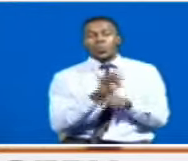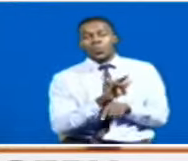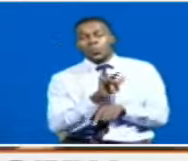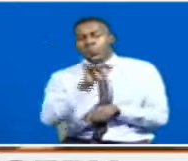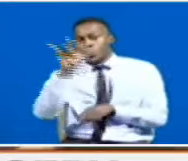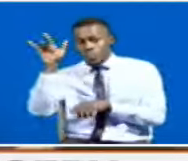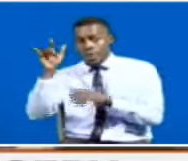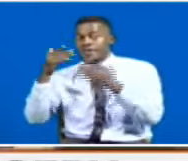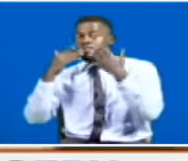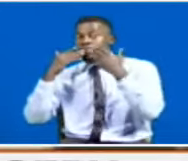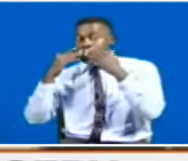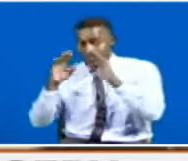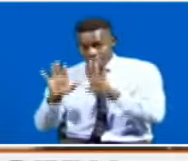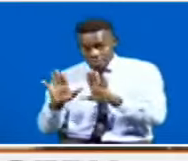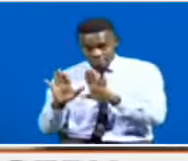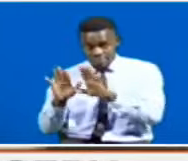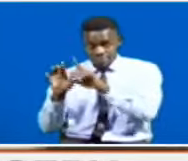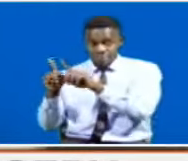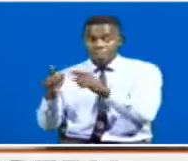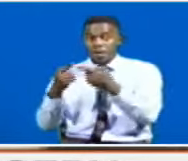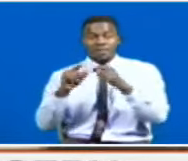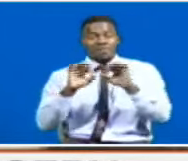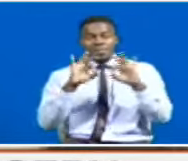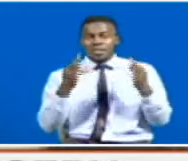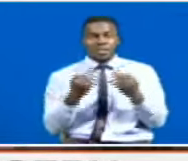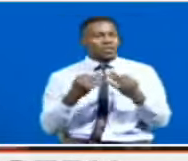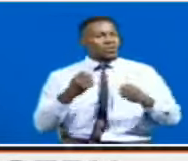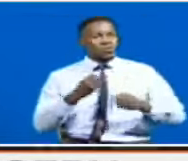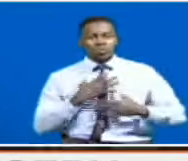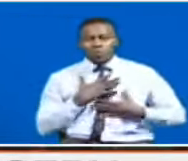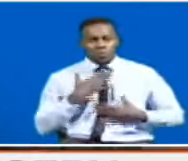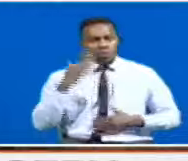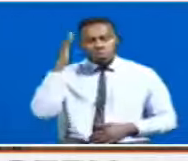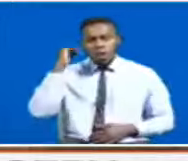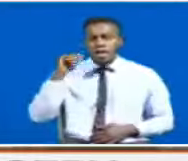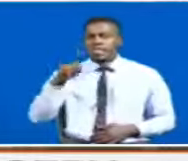said that their family is still in shock. The car,